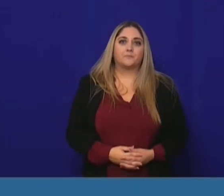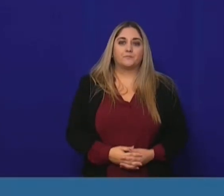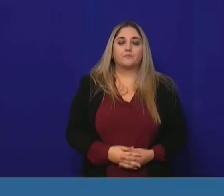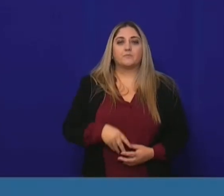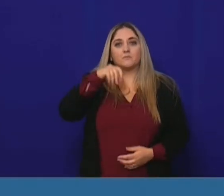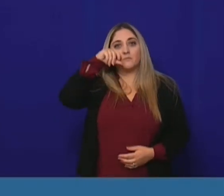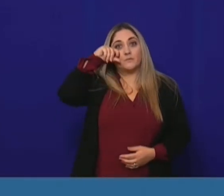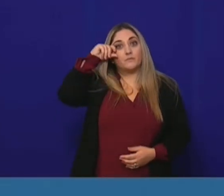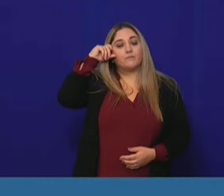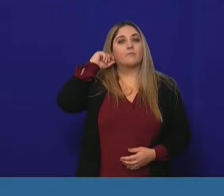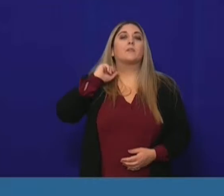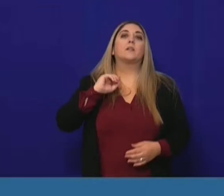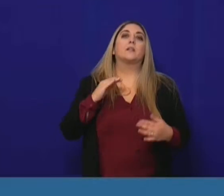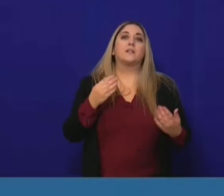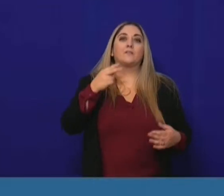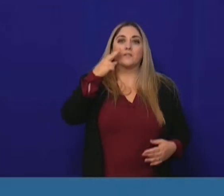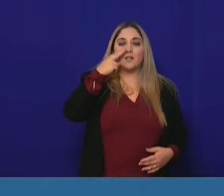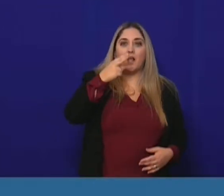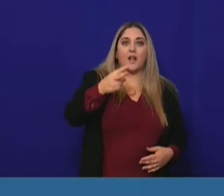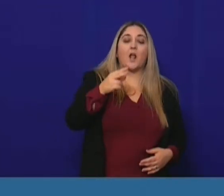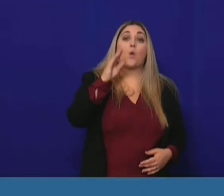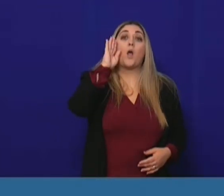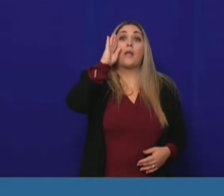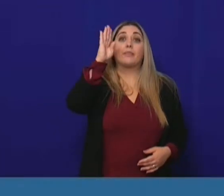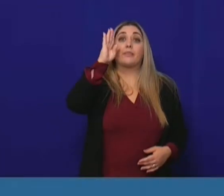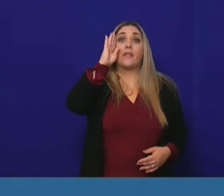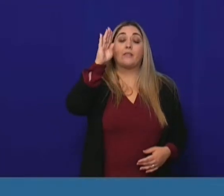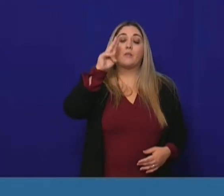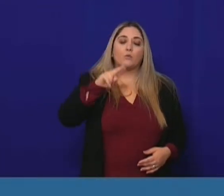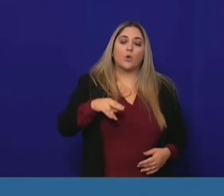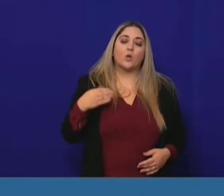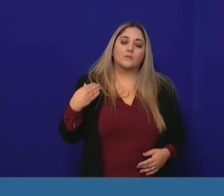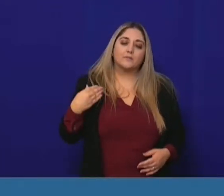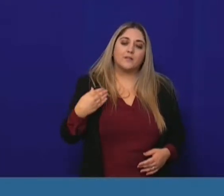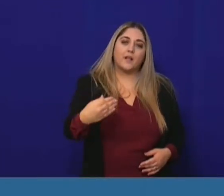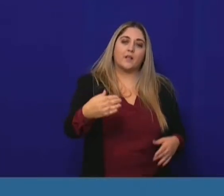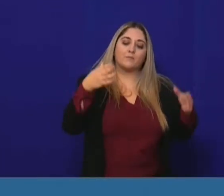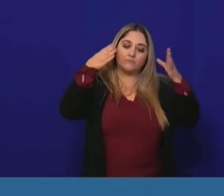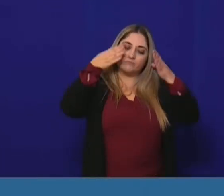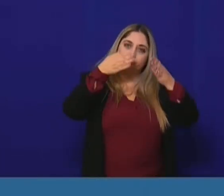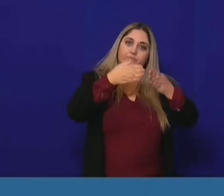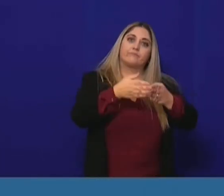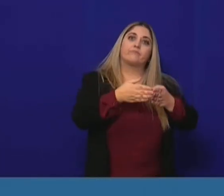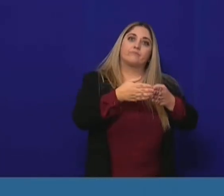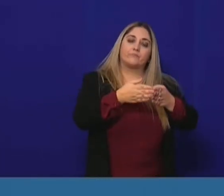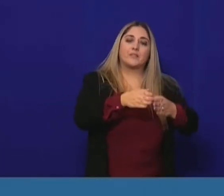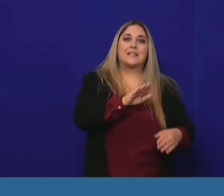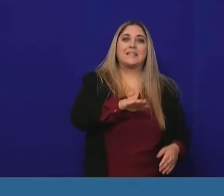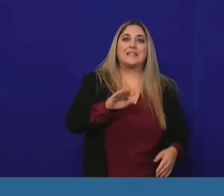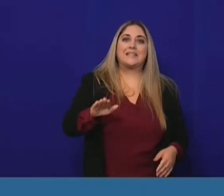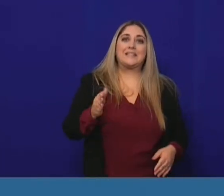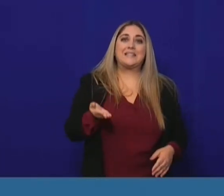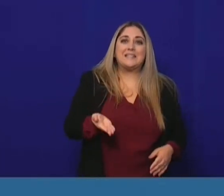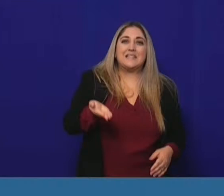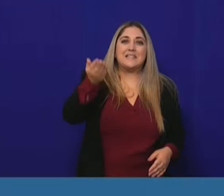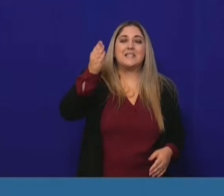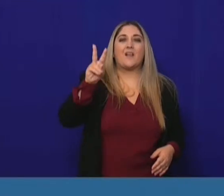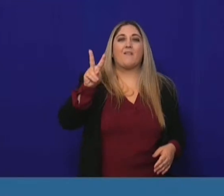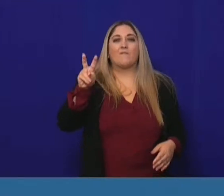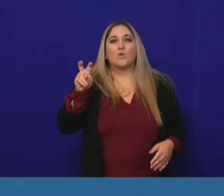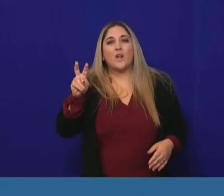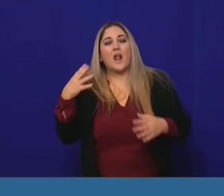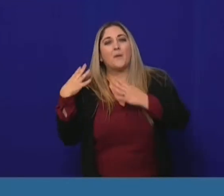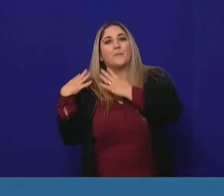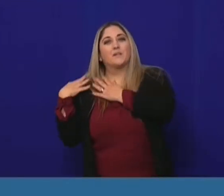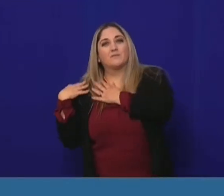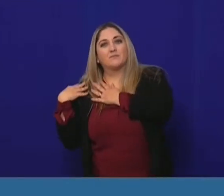Bħalma dejjem konna qegħdin naraw ukoll l-attenzjoni tagħna hija ffukata ħafna fuq dawk in-nies l-iktar li jistgħu jkollhom